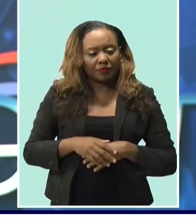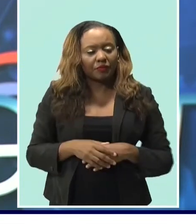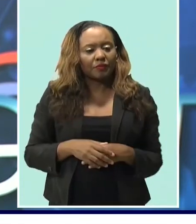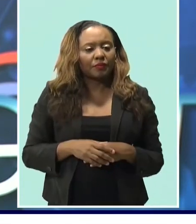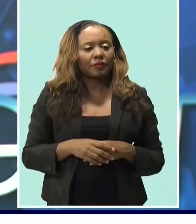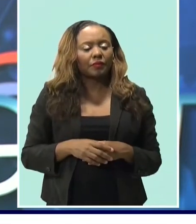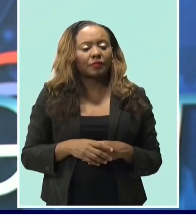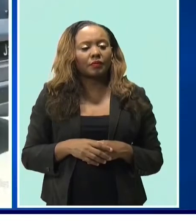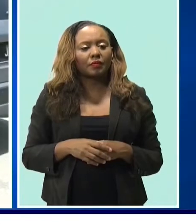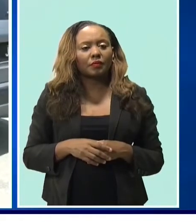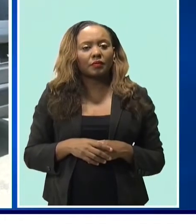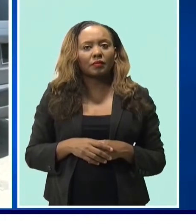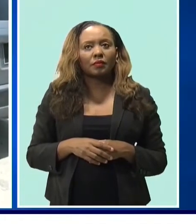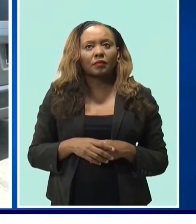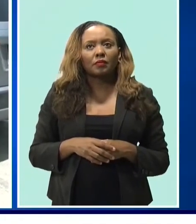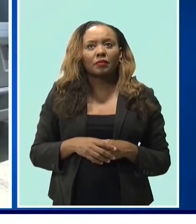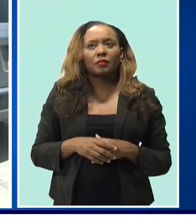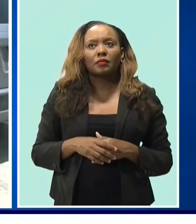reports.